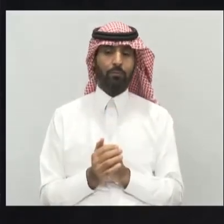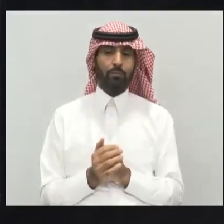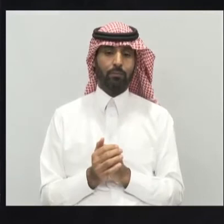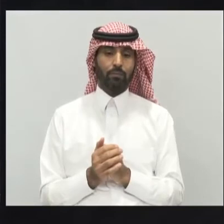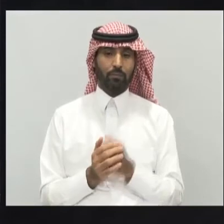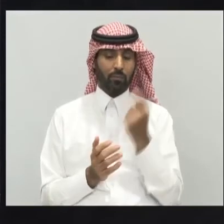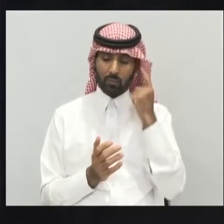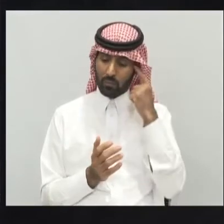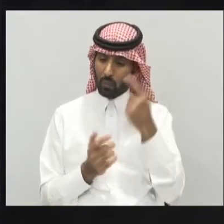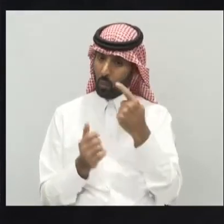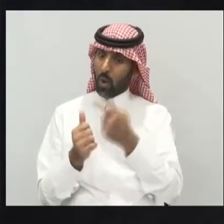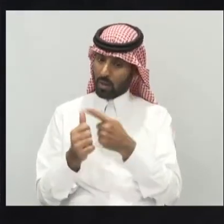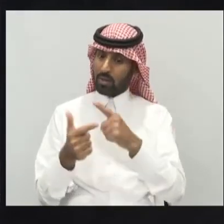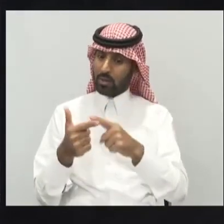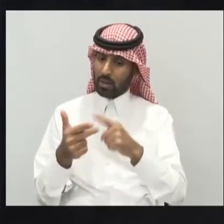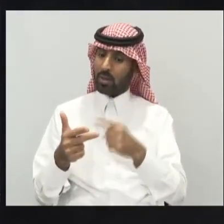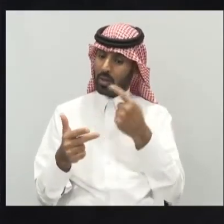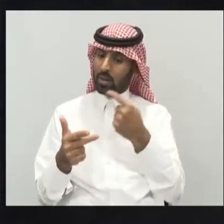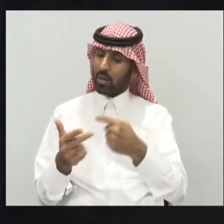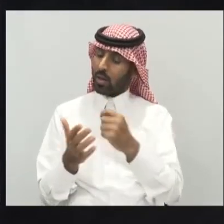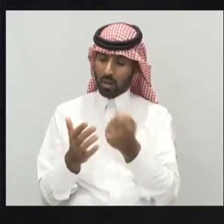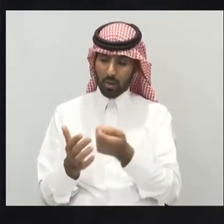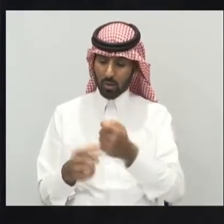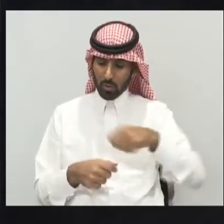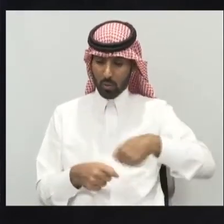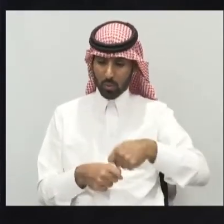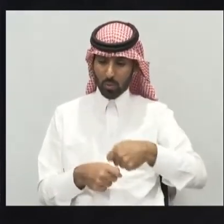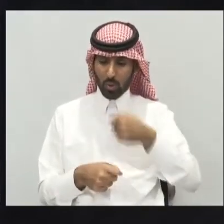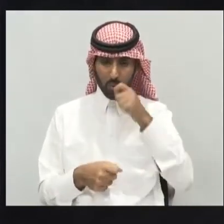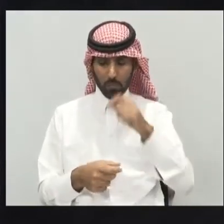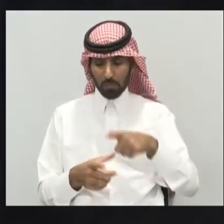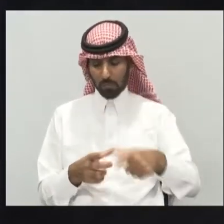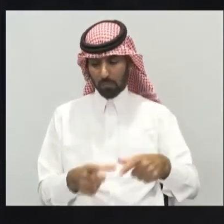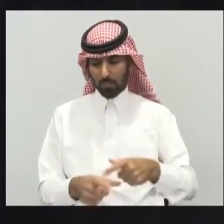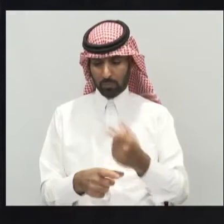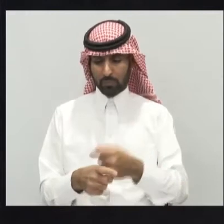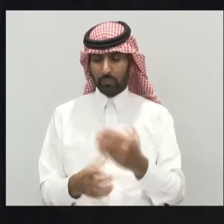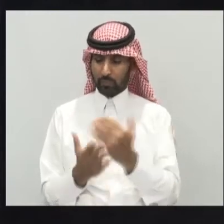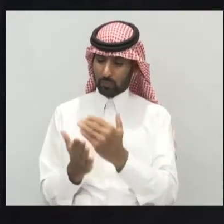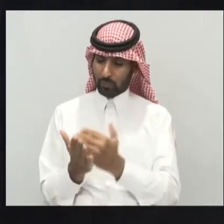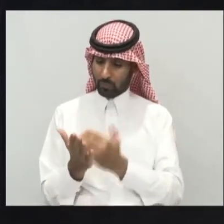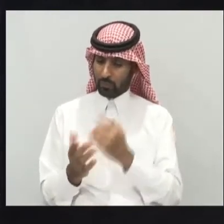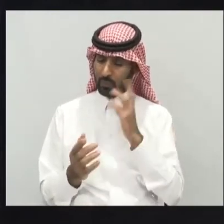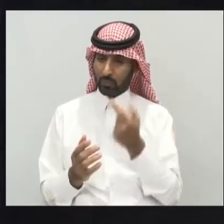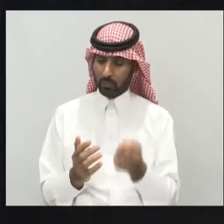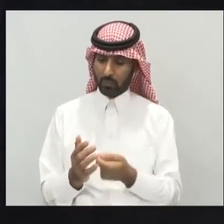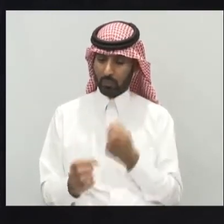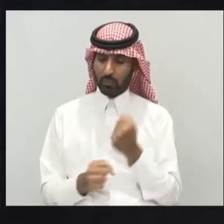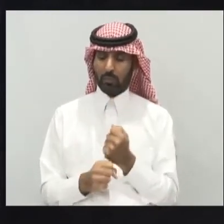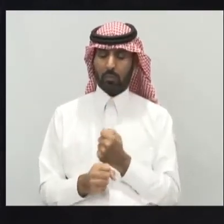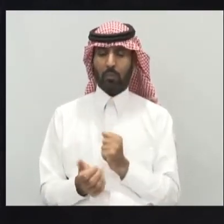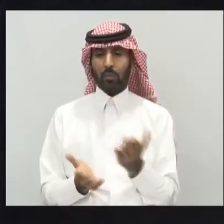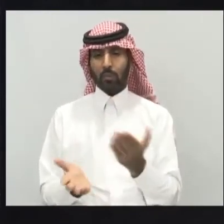do you remember the sequence words? We wrote a recipe to, it's similar to directions, to give the steps to do something,